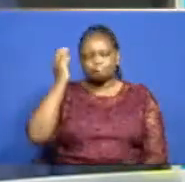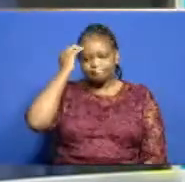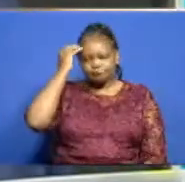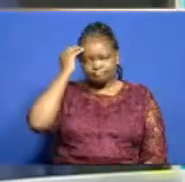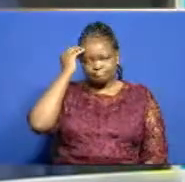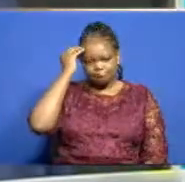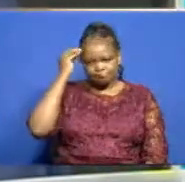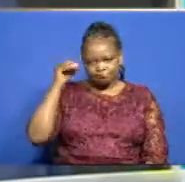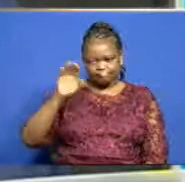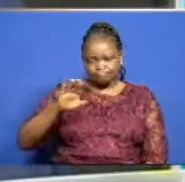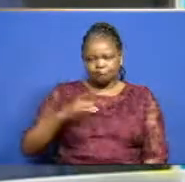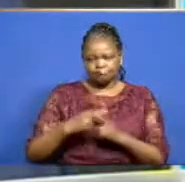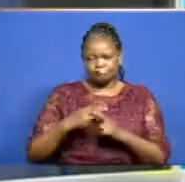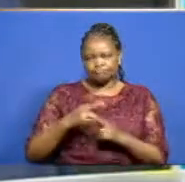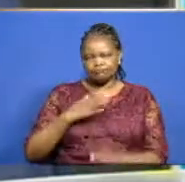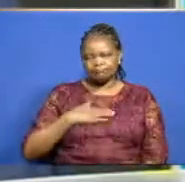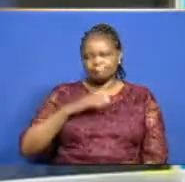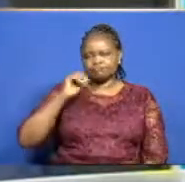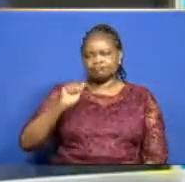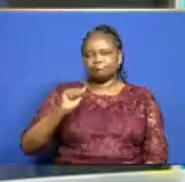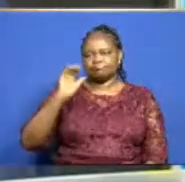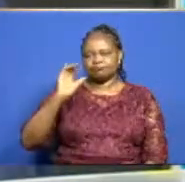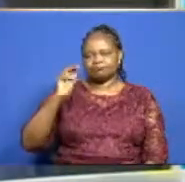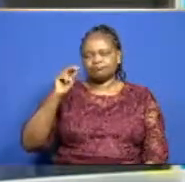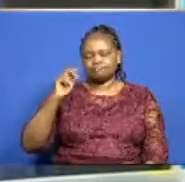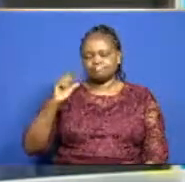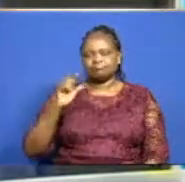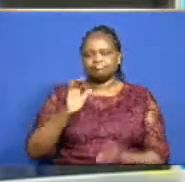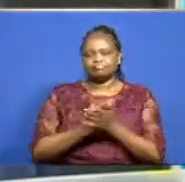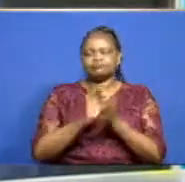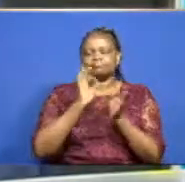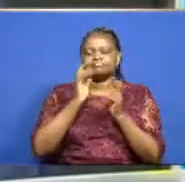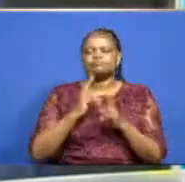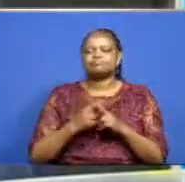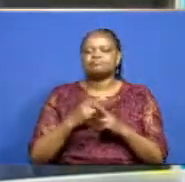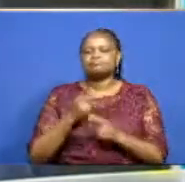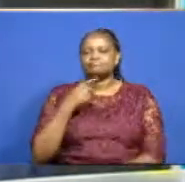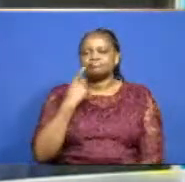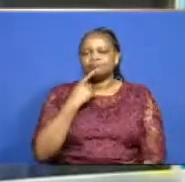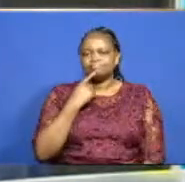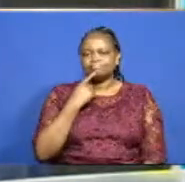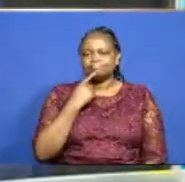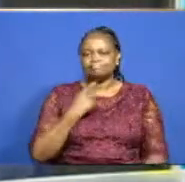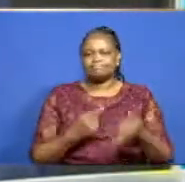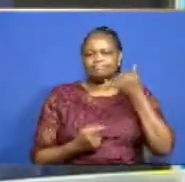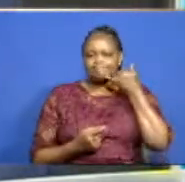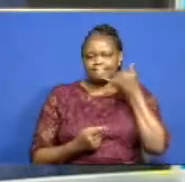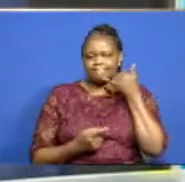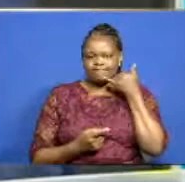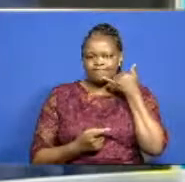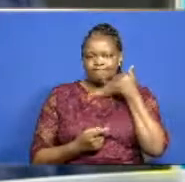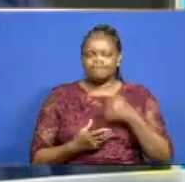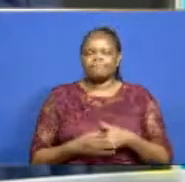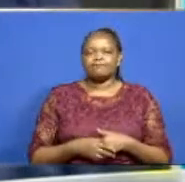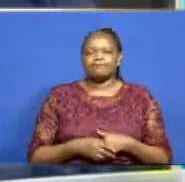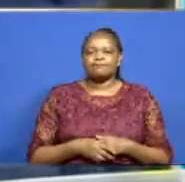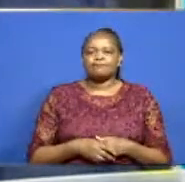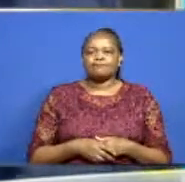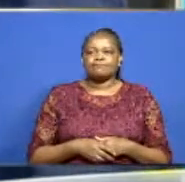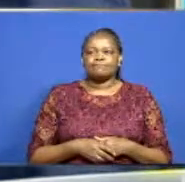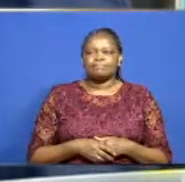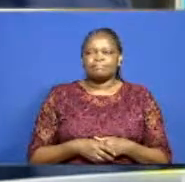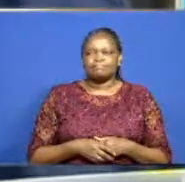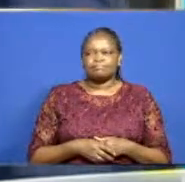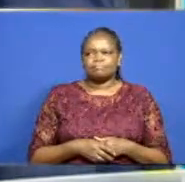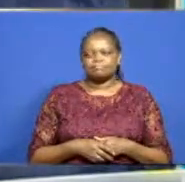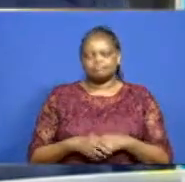sector. My name is Serfine Achieng Omar, and our sign language interpreter is Susan Thuku. Now, let me help you